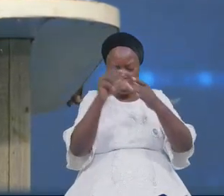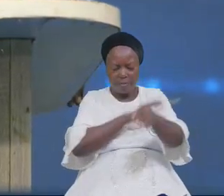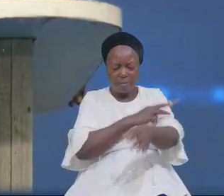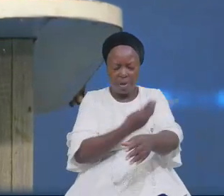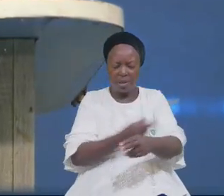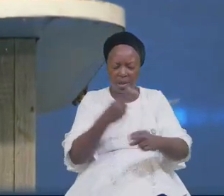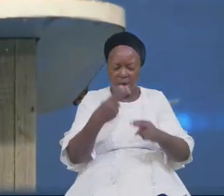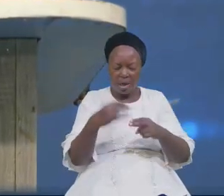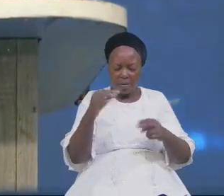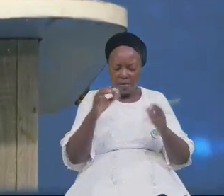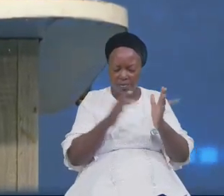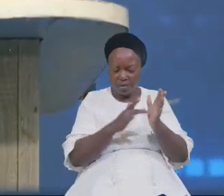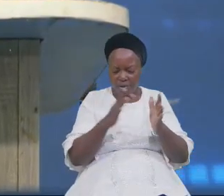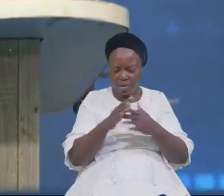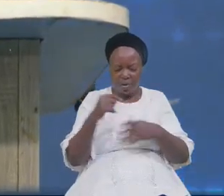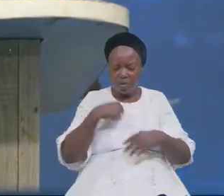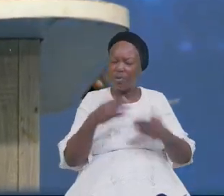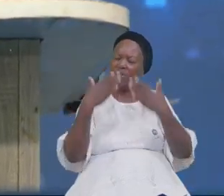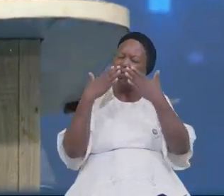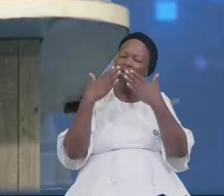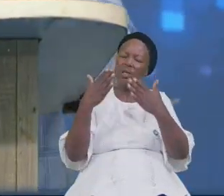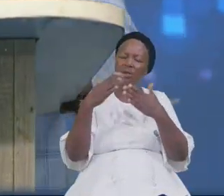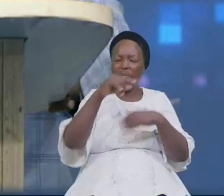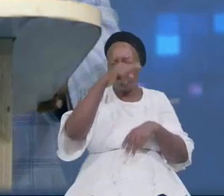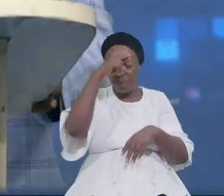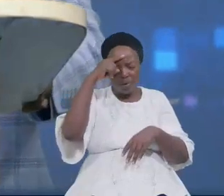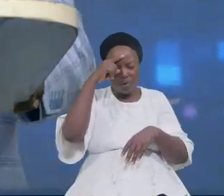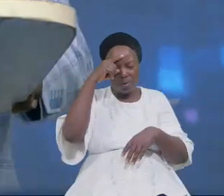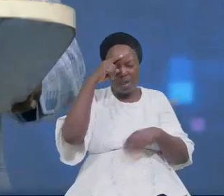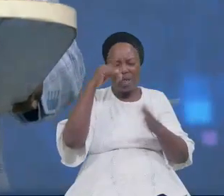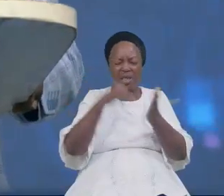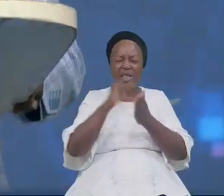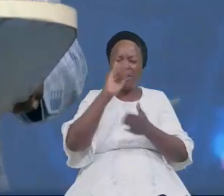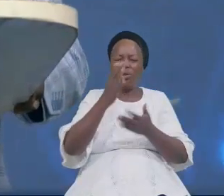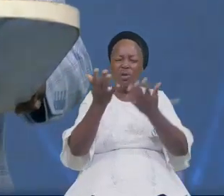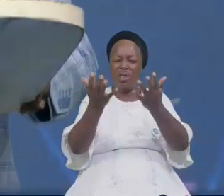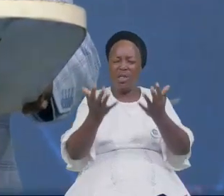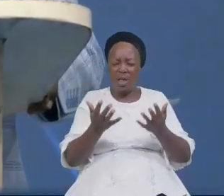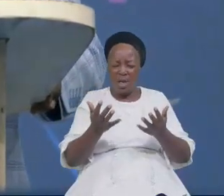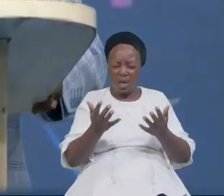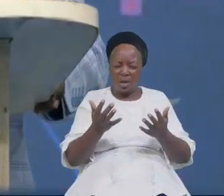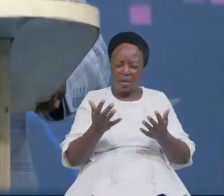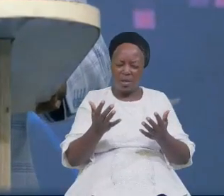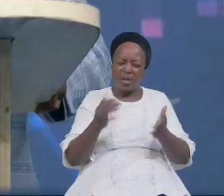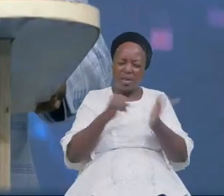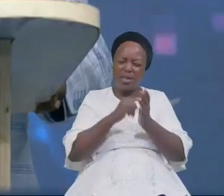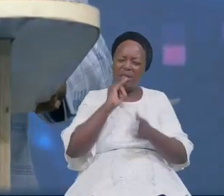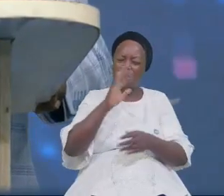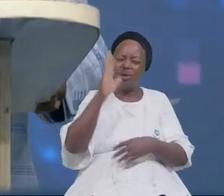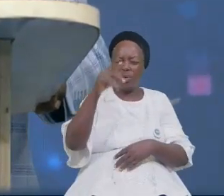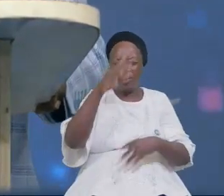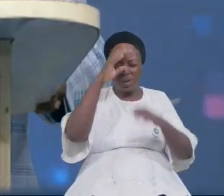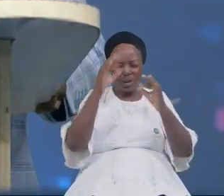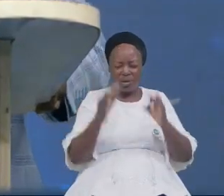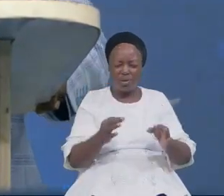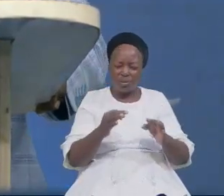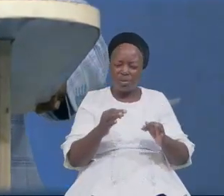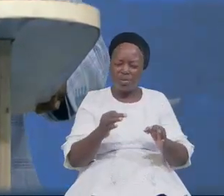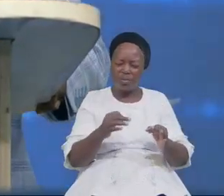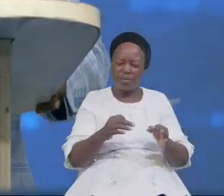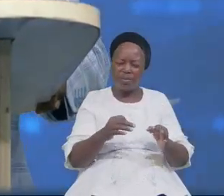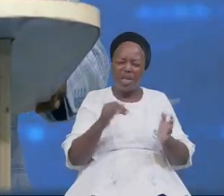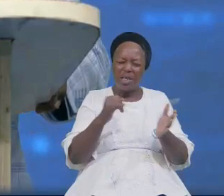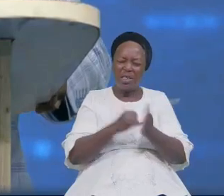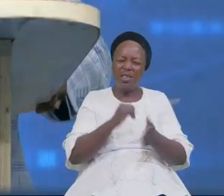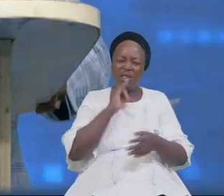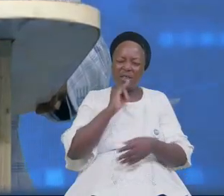Jesus, well, thank you, because it's your desire, it's your decision, it's